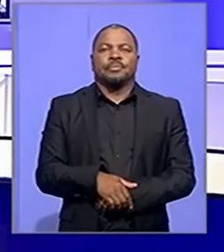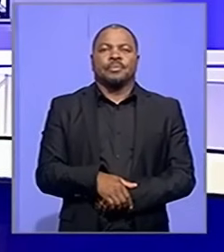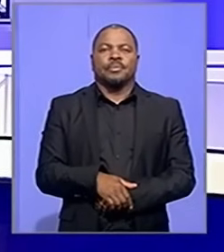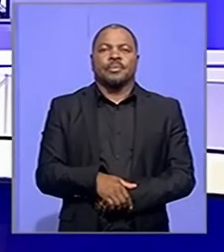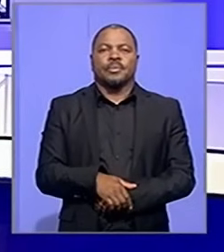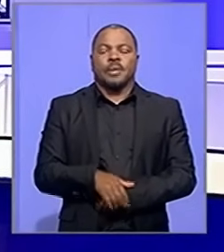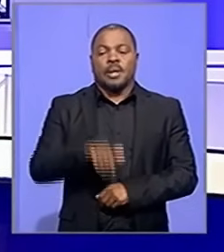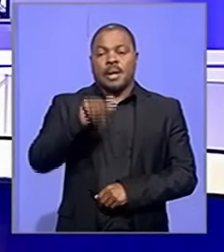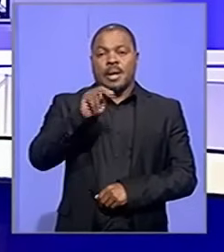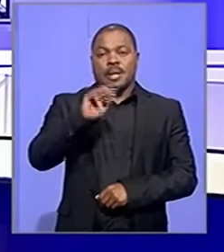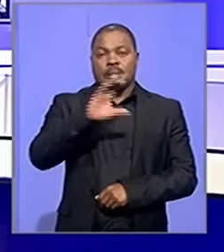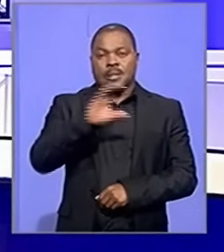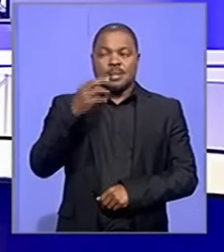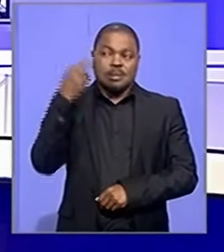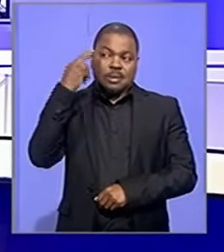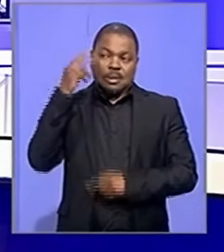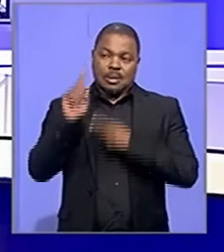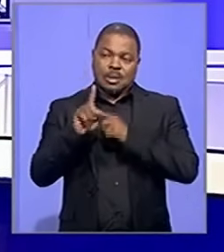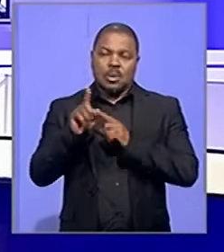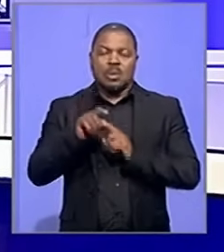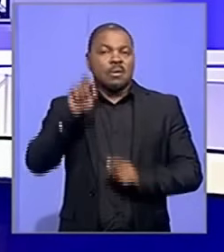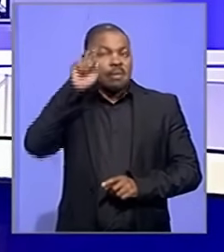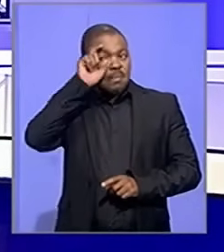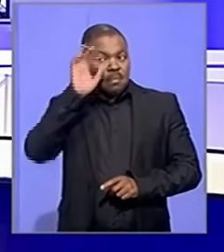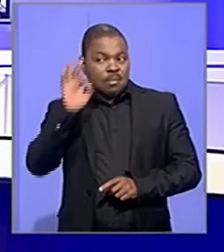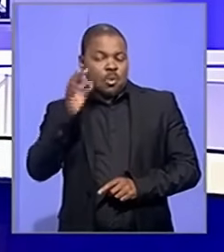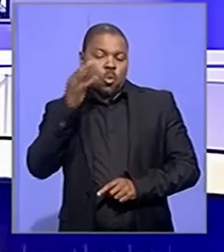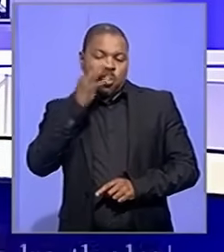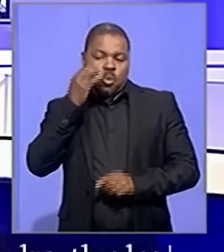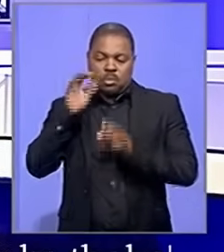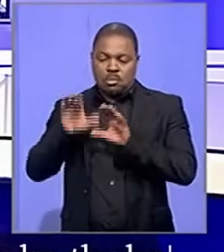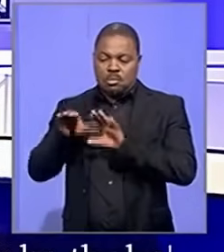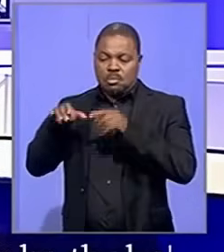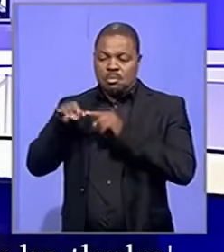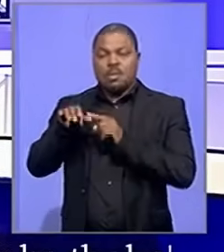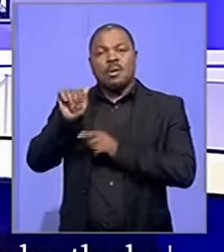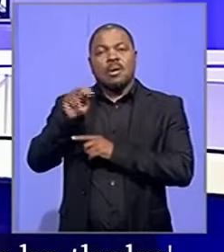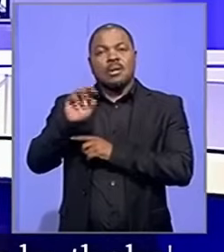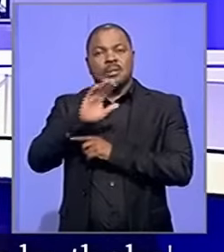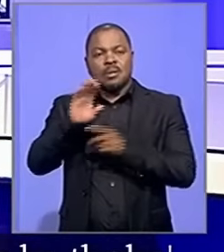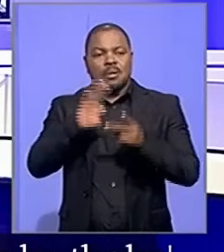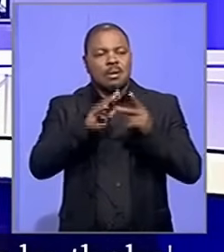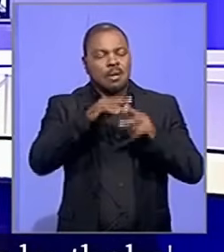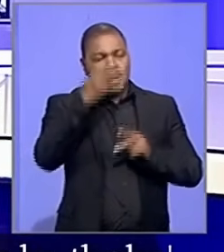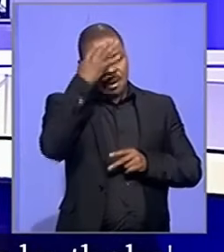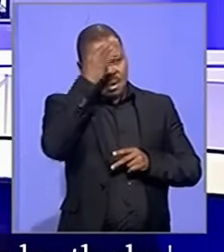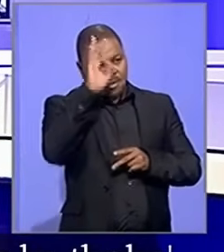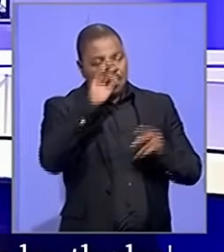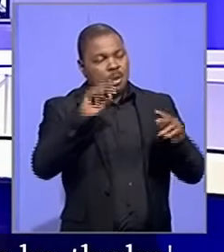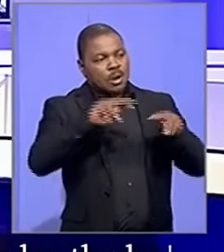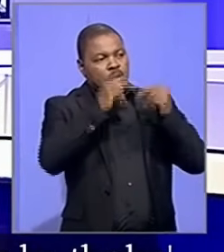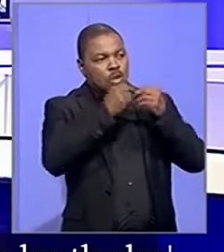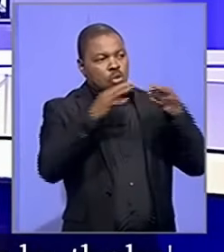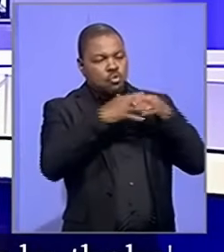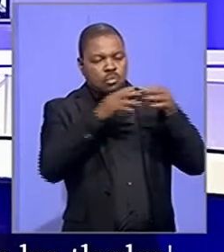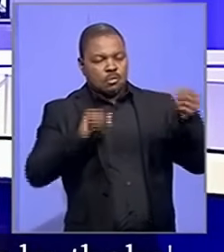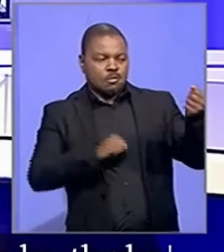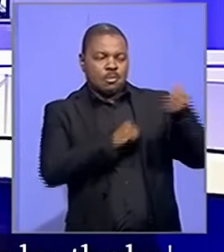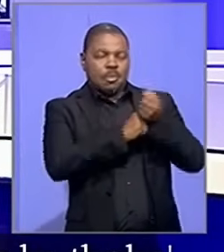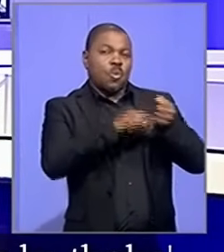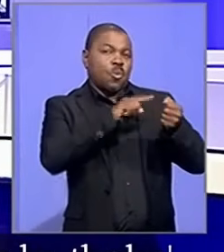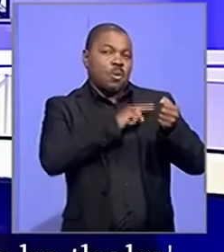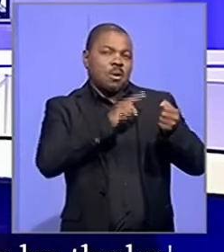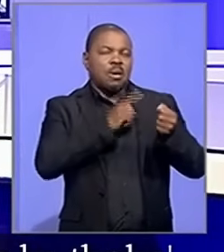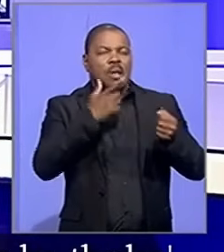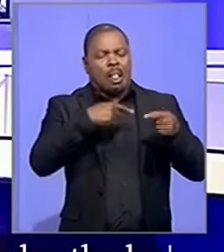Mongwaledi pharepare wa ANC Fikile Mbalula o re mokgatlo o bušago o thekgana le mmušo wa bosetšhaba wa Mahlakanelwa ka ge o ikemišeditše go beela ka